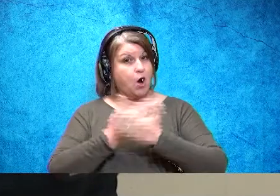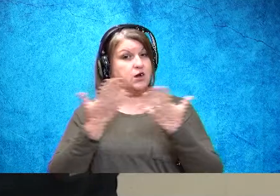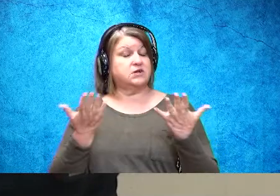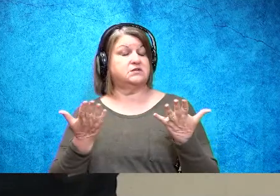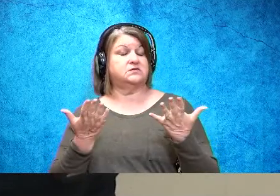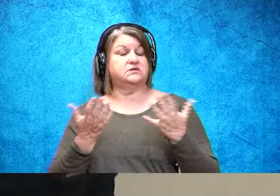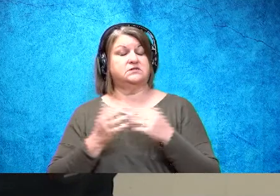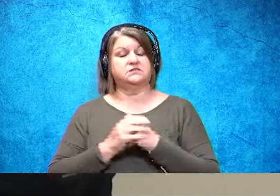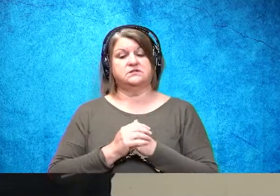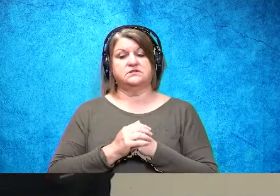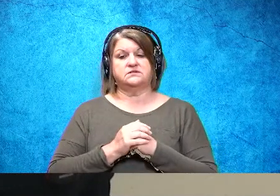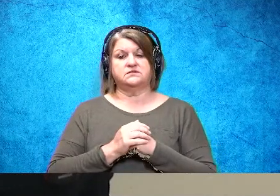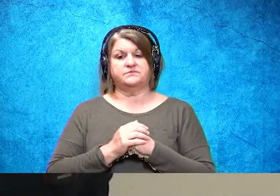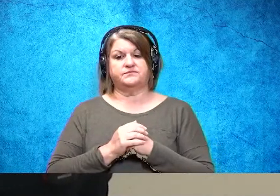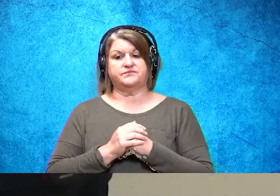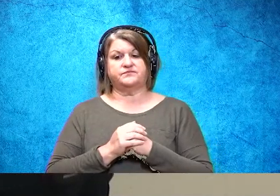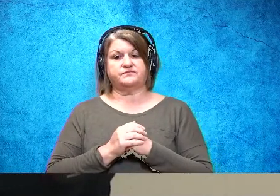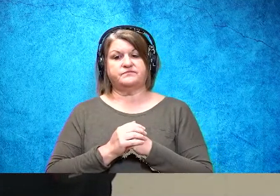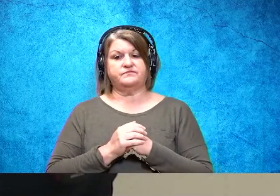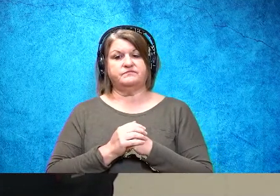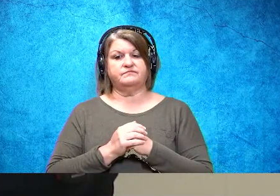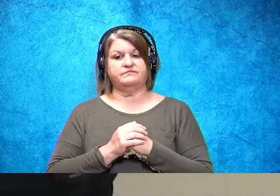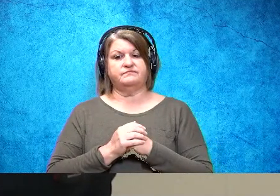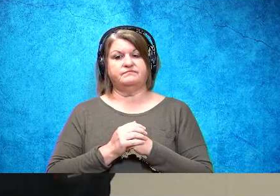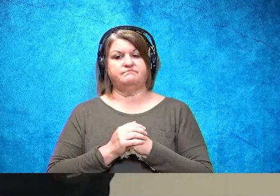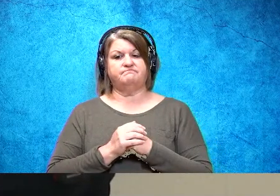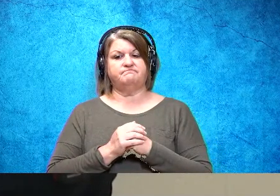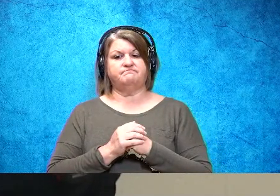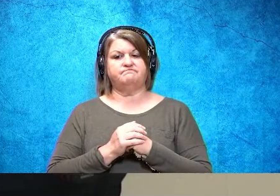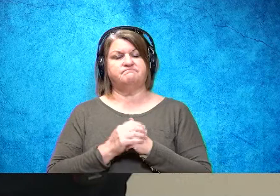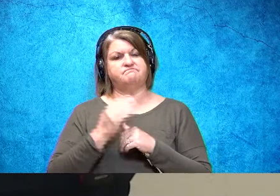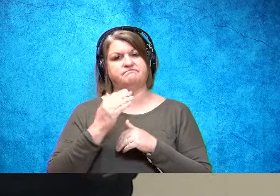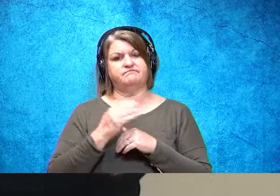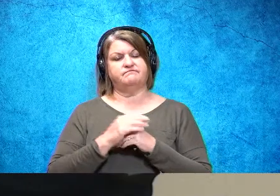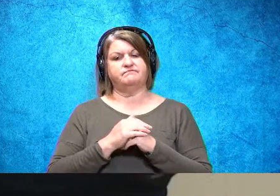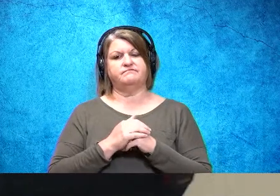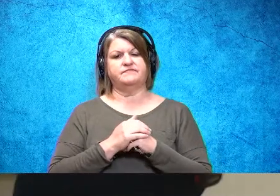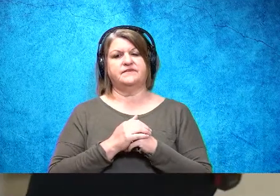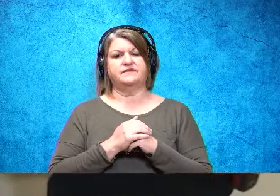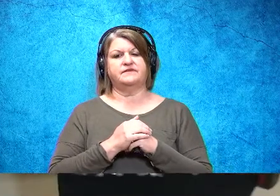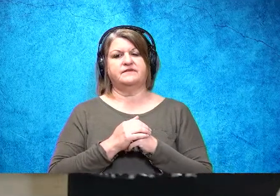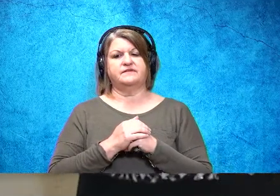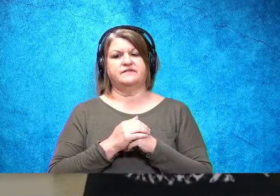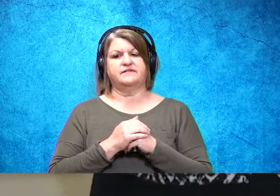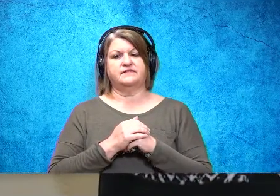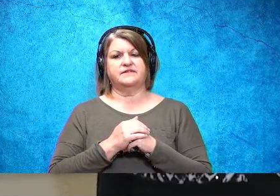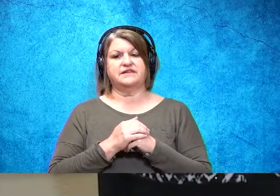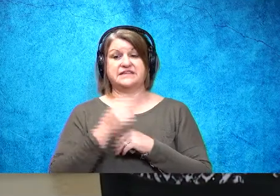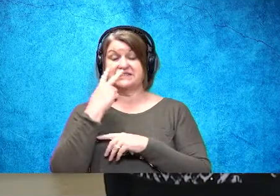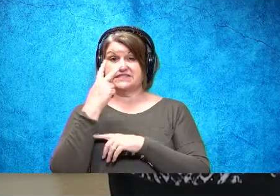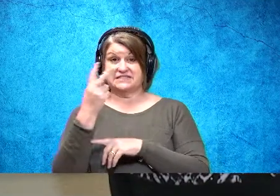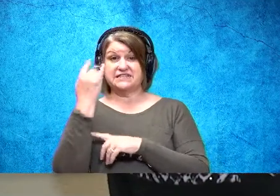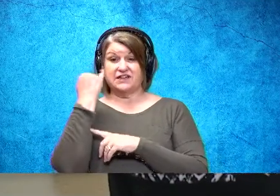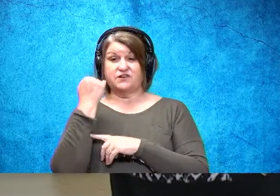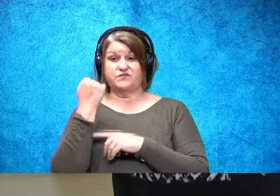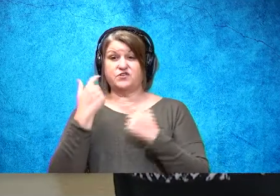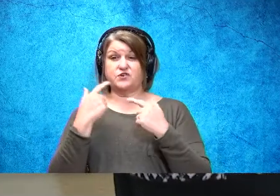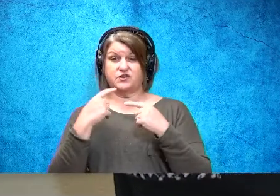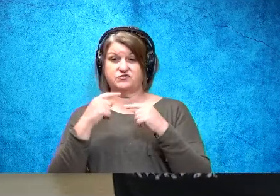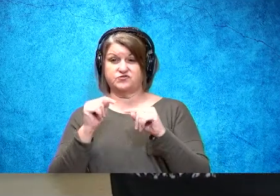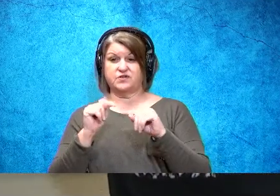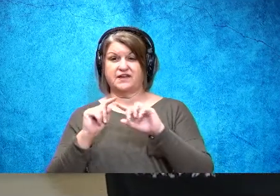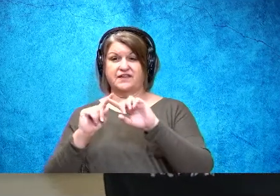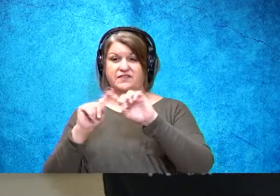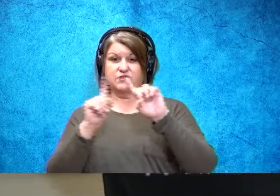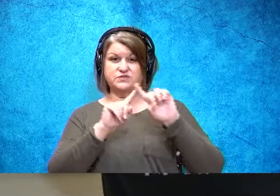See if we could do that. A little dark and then a little bit lighter. All right? See if you can try those values on